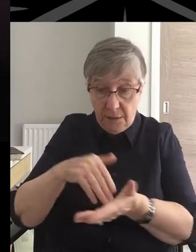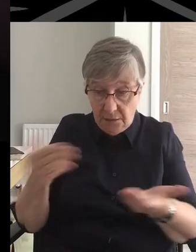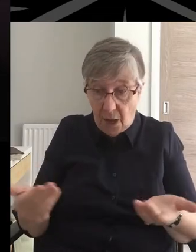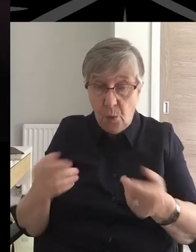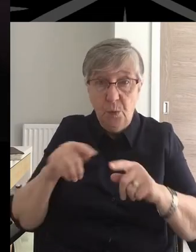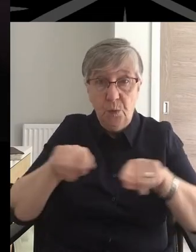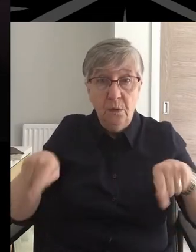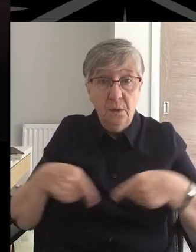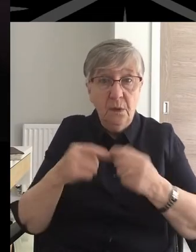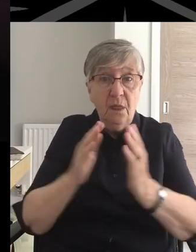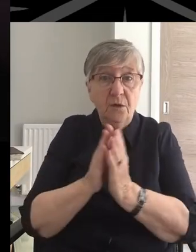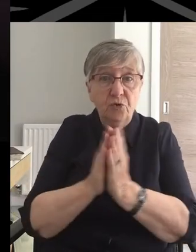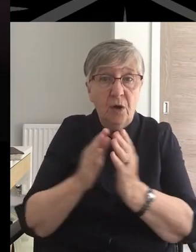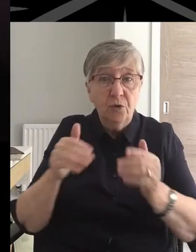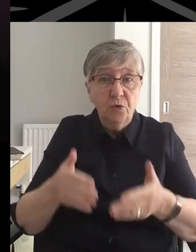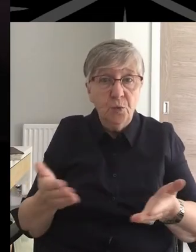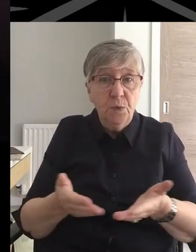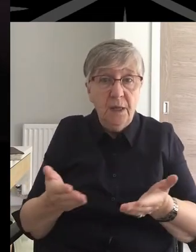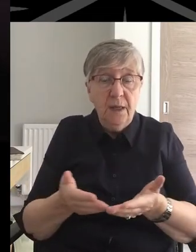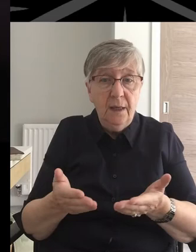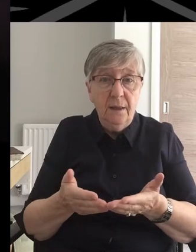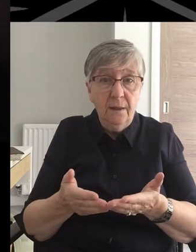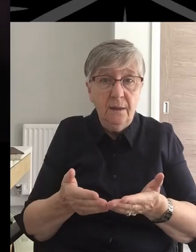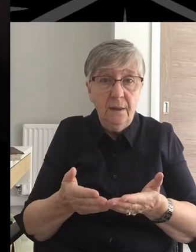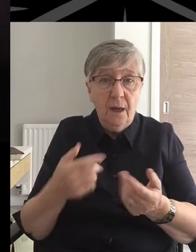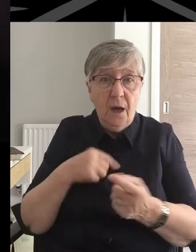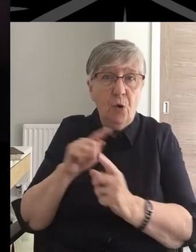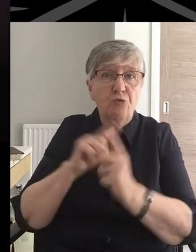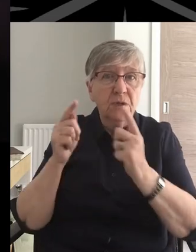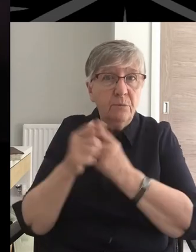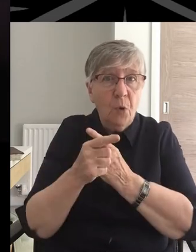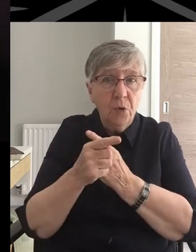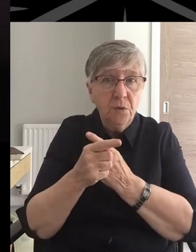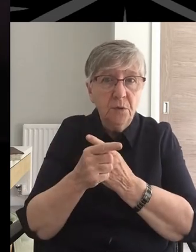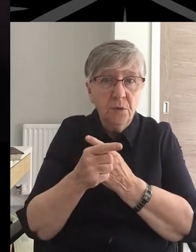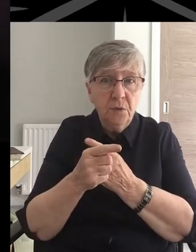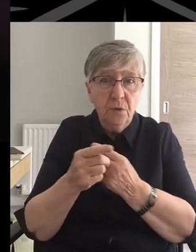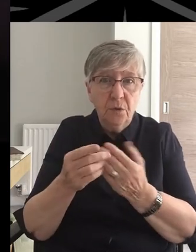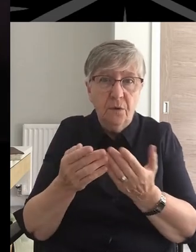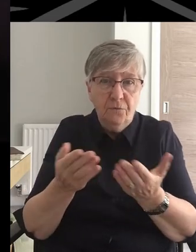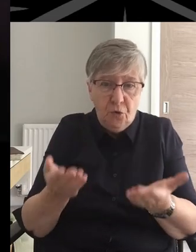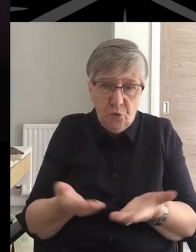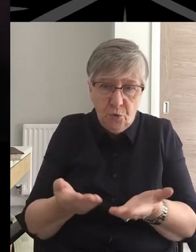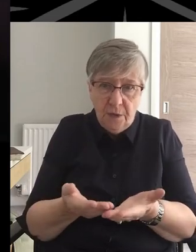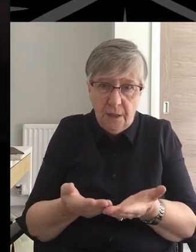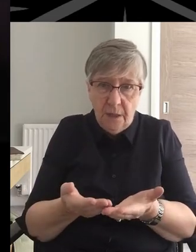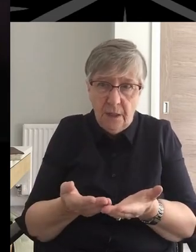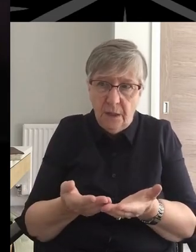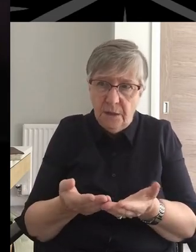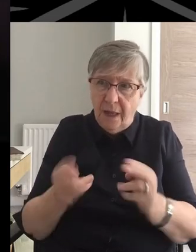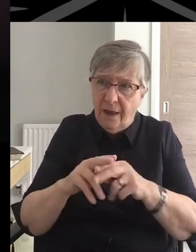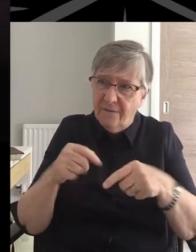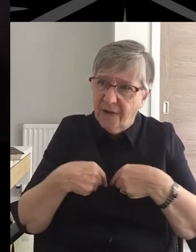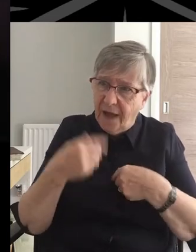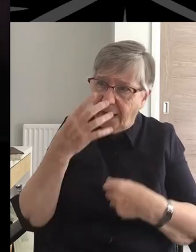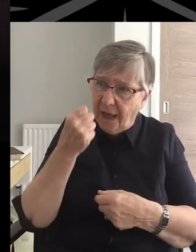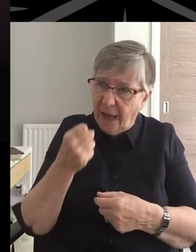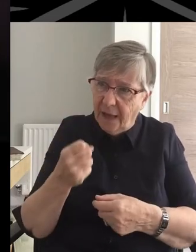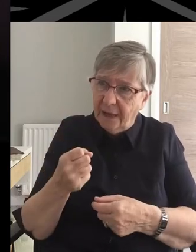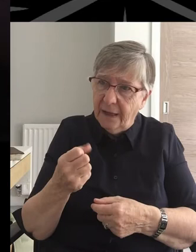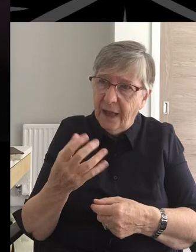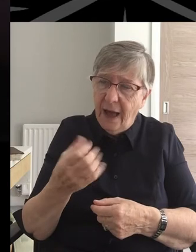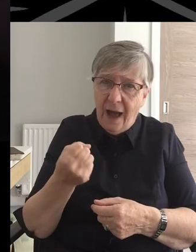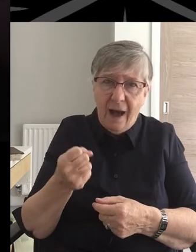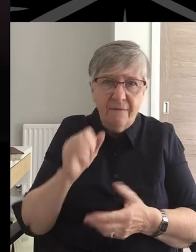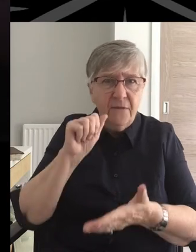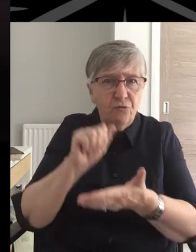Western world today. A response to where we find ourselves is not just about whether we can come up with the right ideas or the